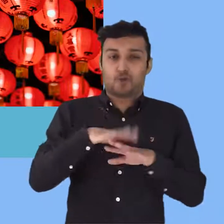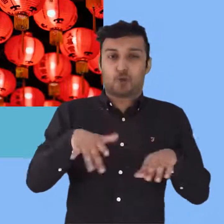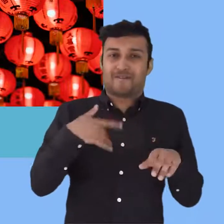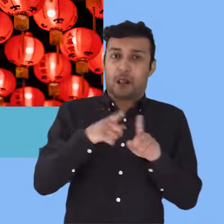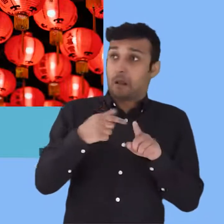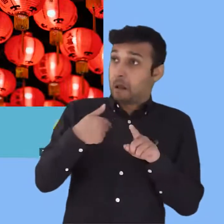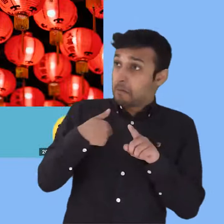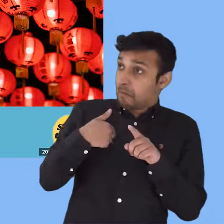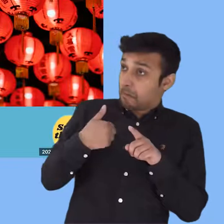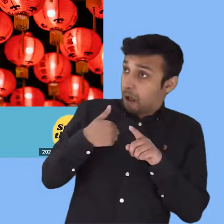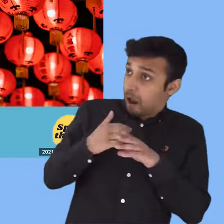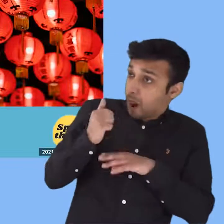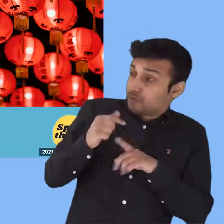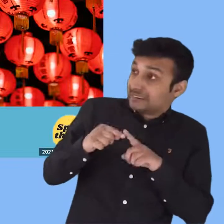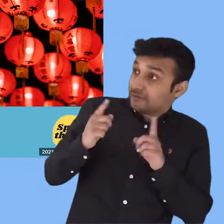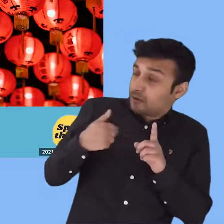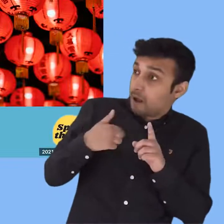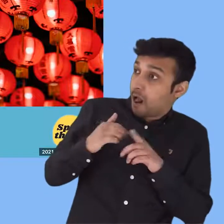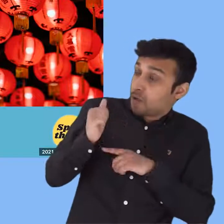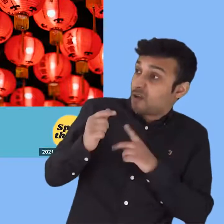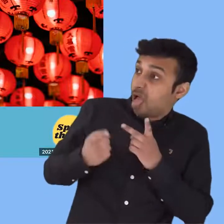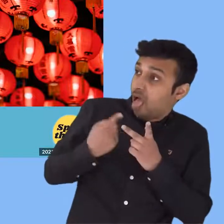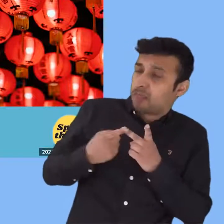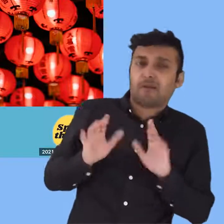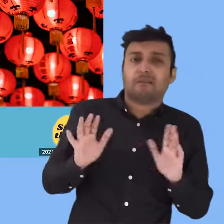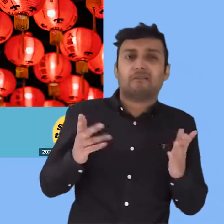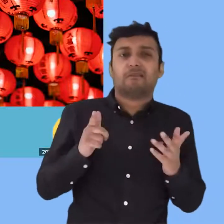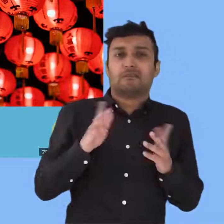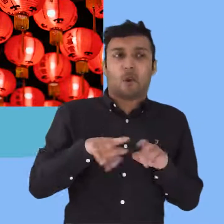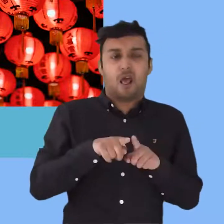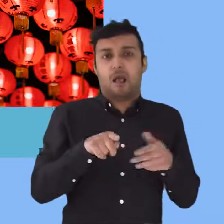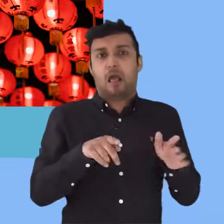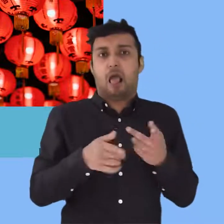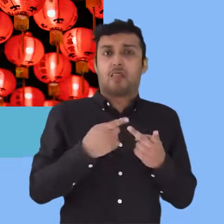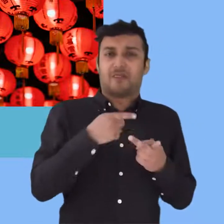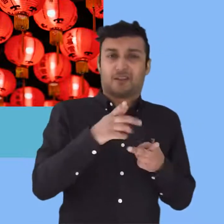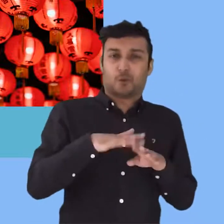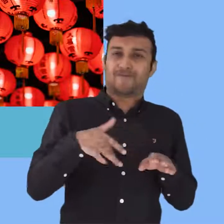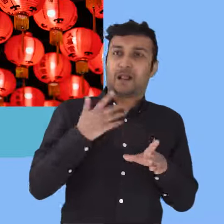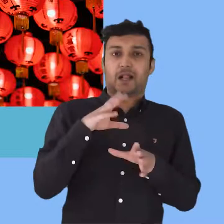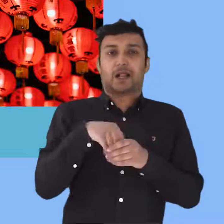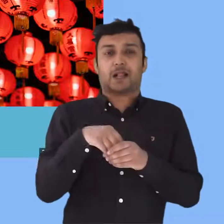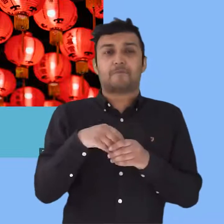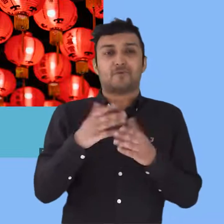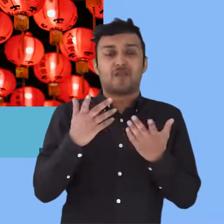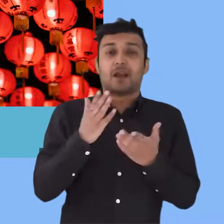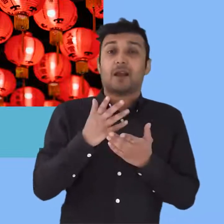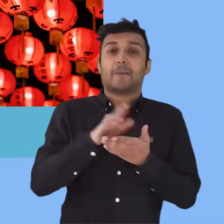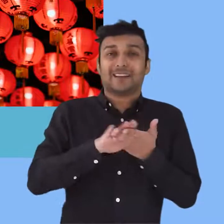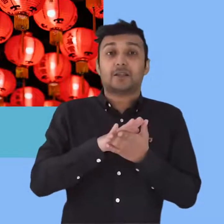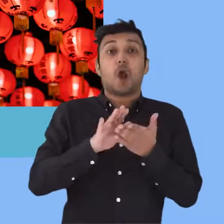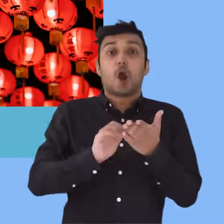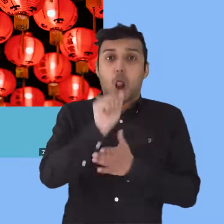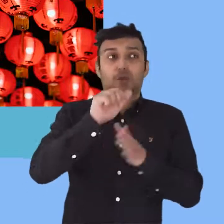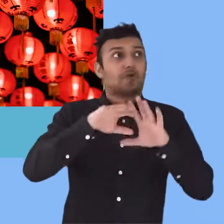is other. It's very different to us, because who is us actually? If I'm working in that setting, us,